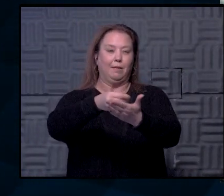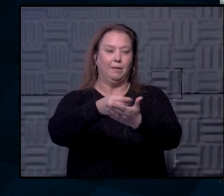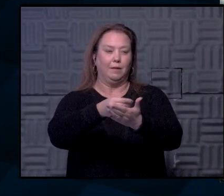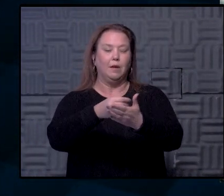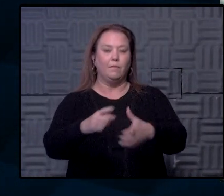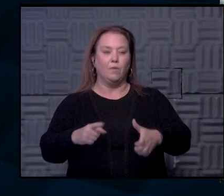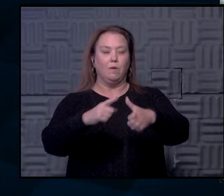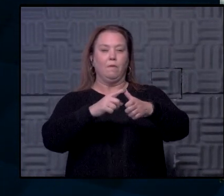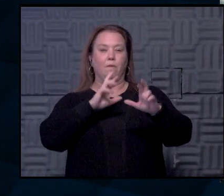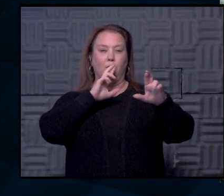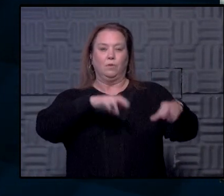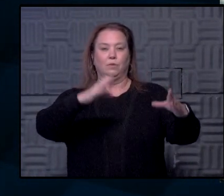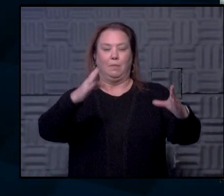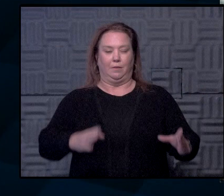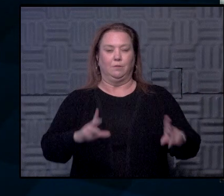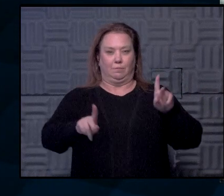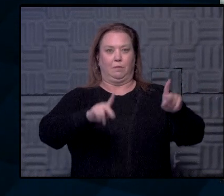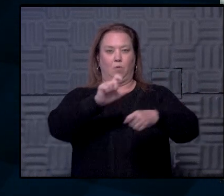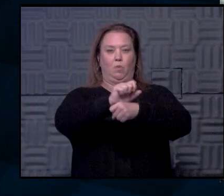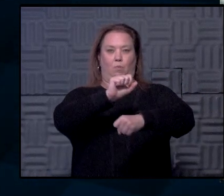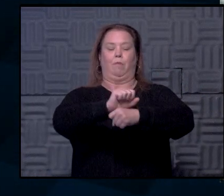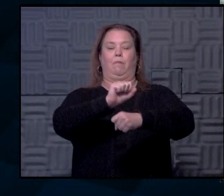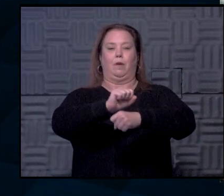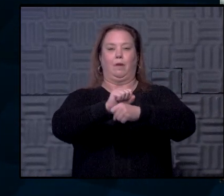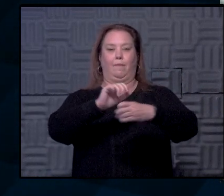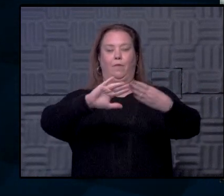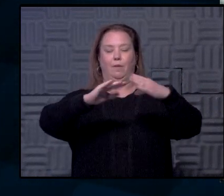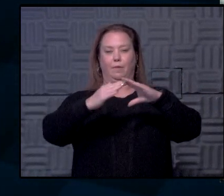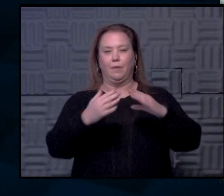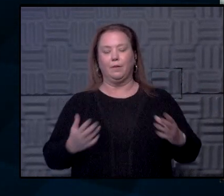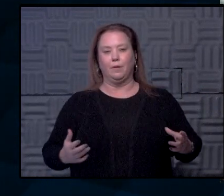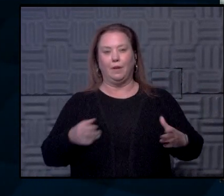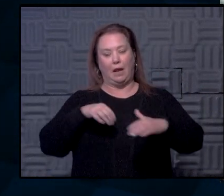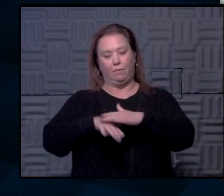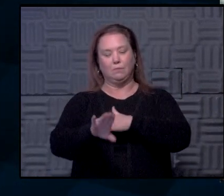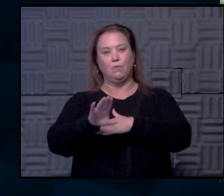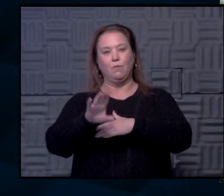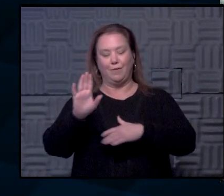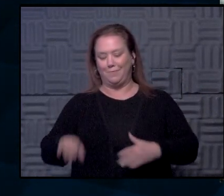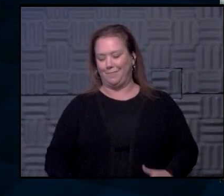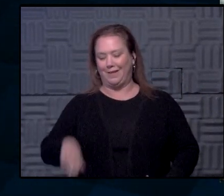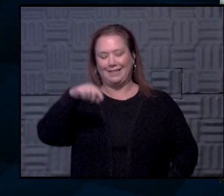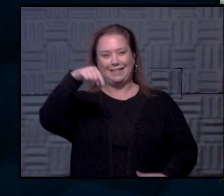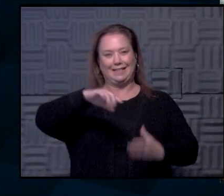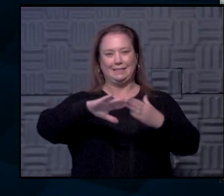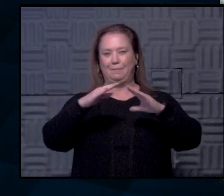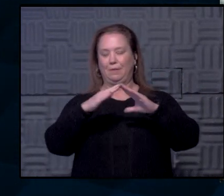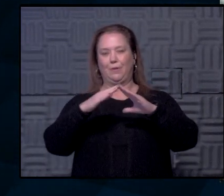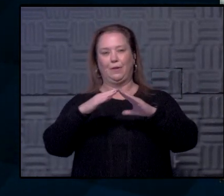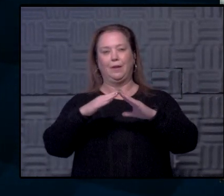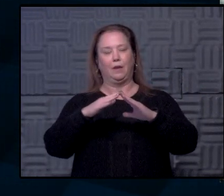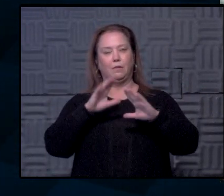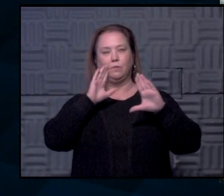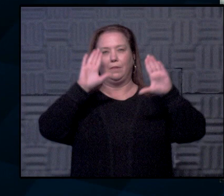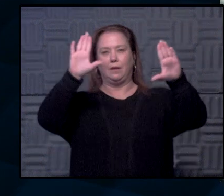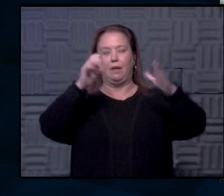first responders and those on the front line for the community, I was born and raised in, and it's done so much for my